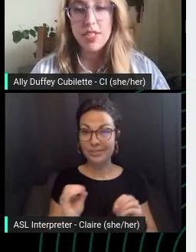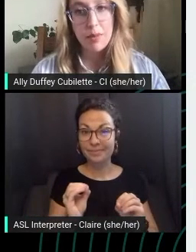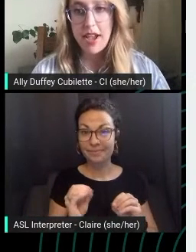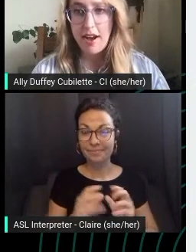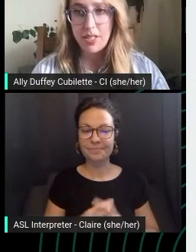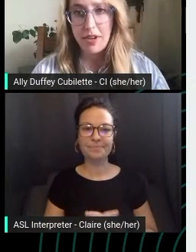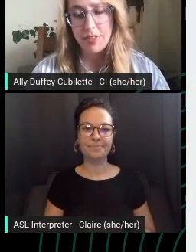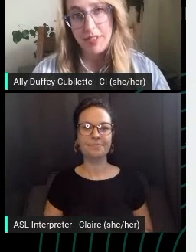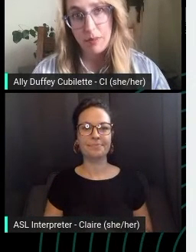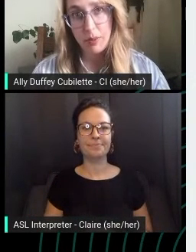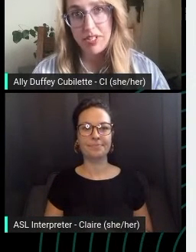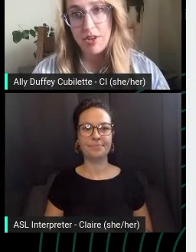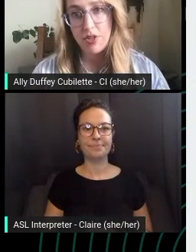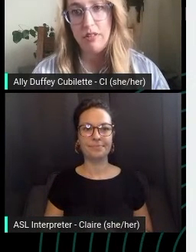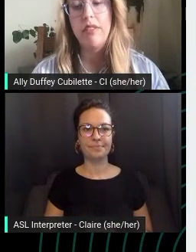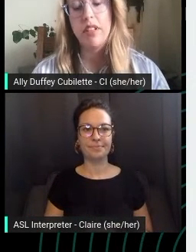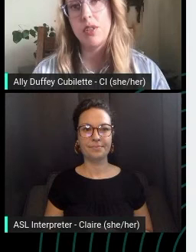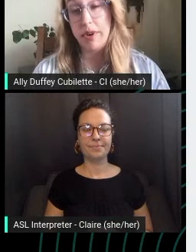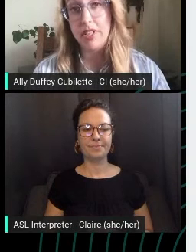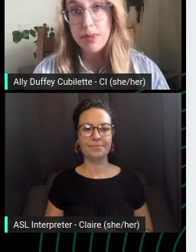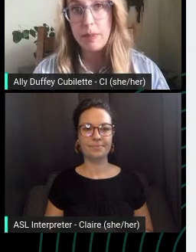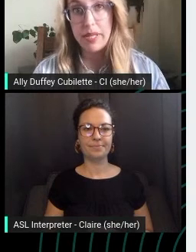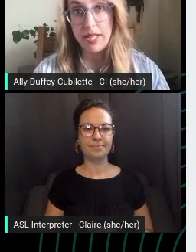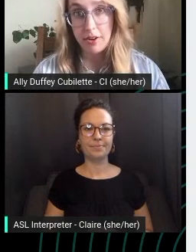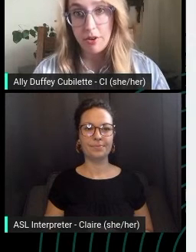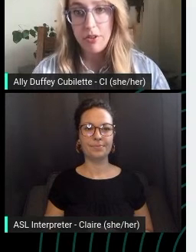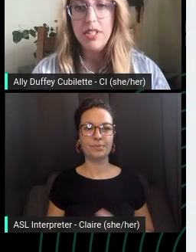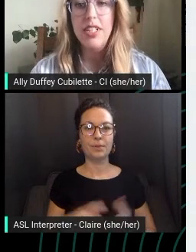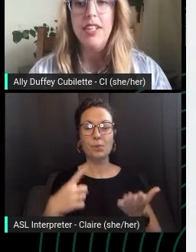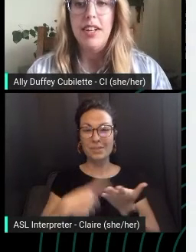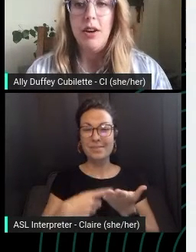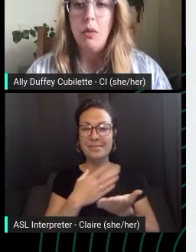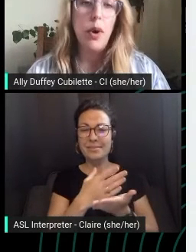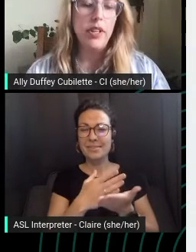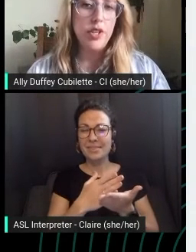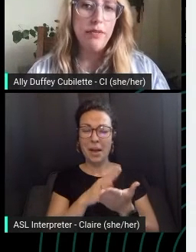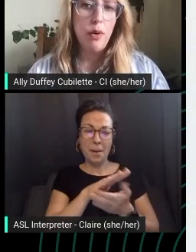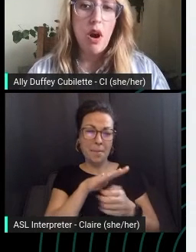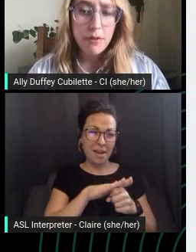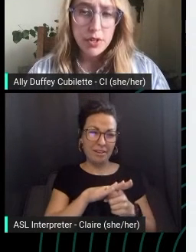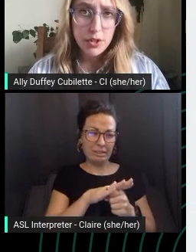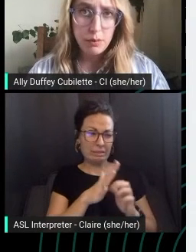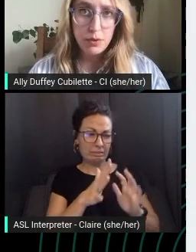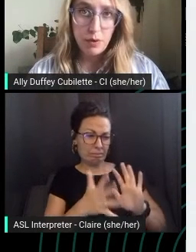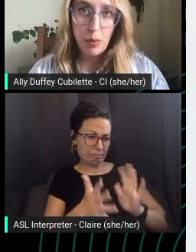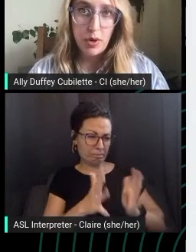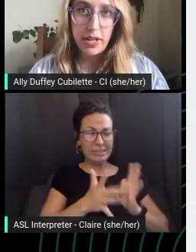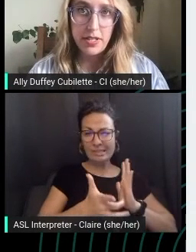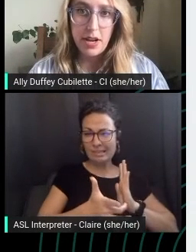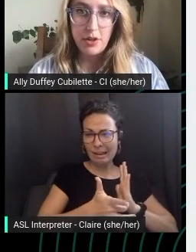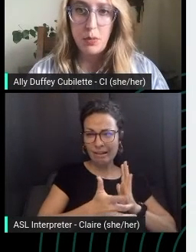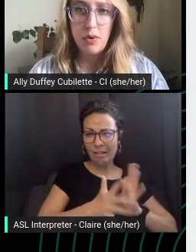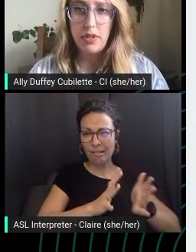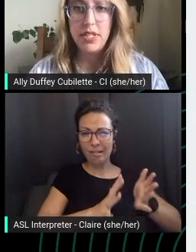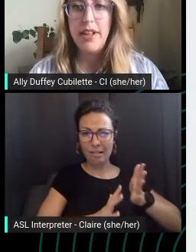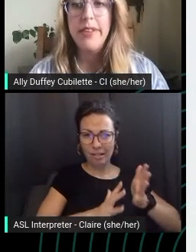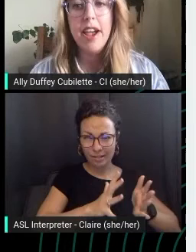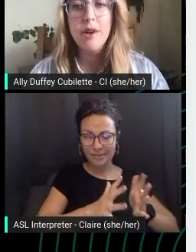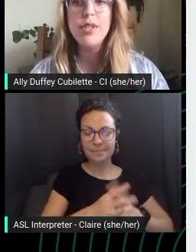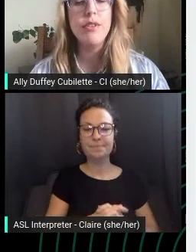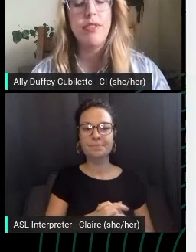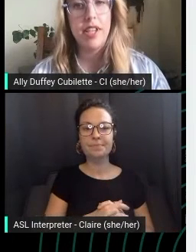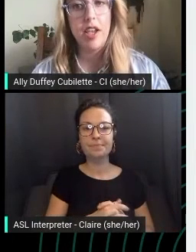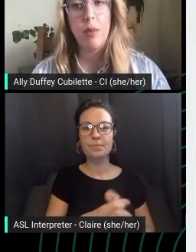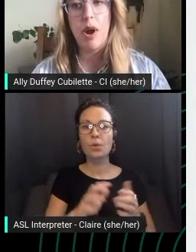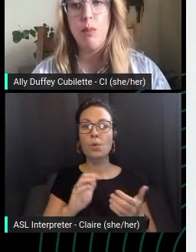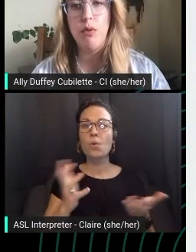talk about some of the aspects of the implementation that's going to be a bit technical, what GA4 offers in terms of reporting and dashboards, and then